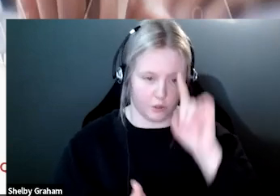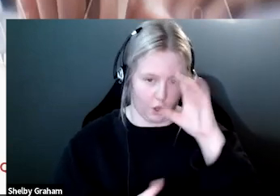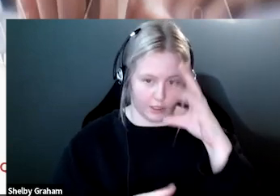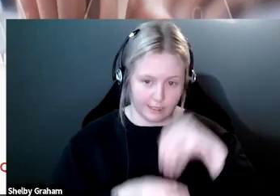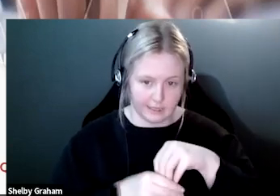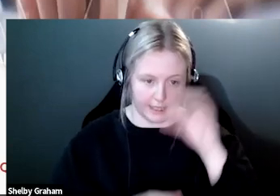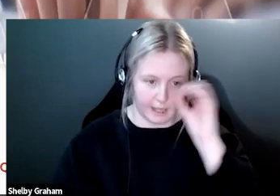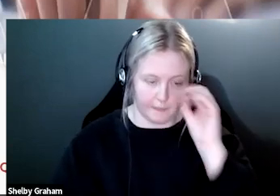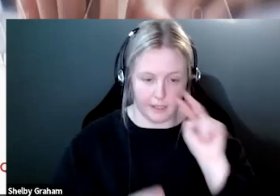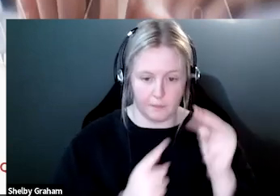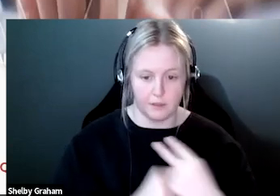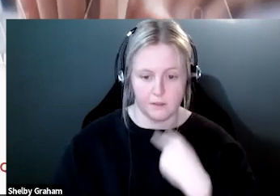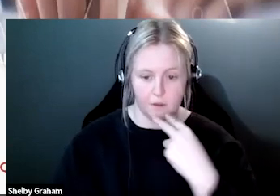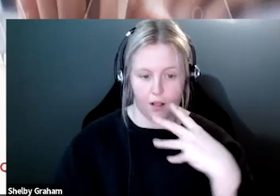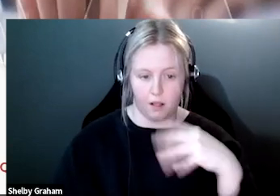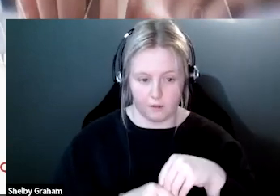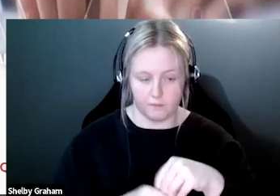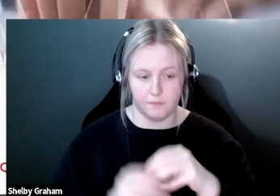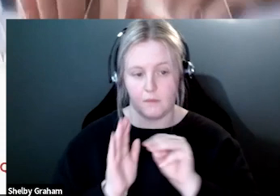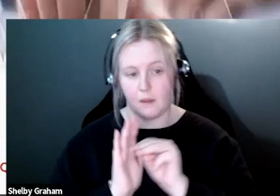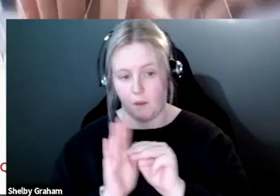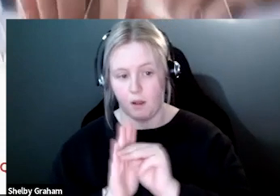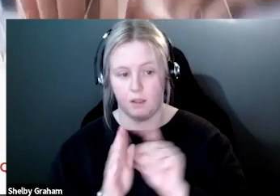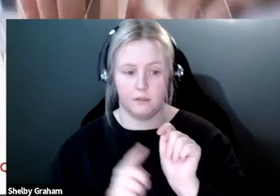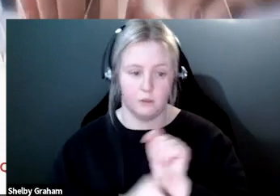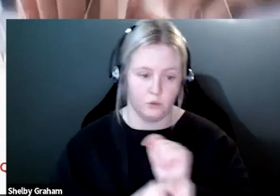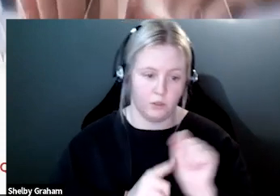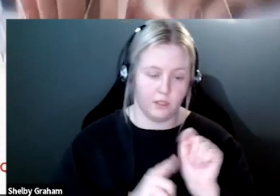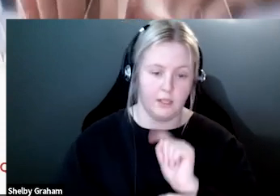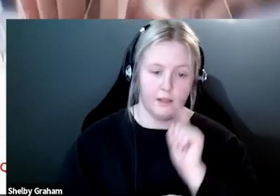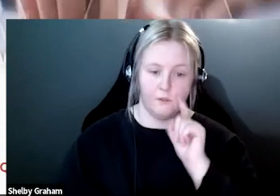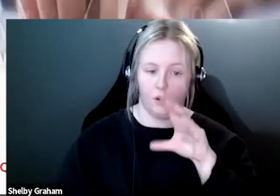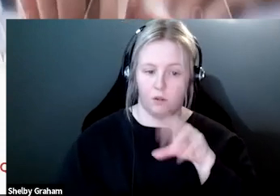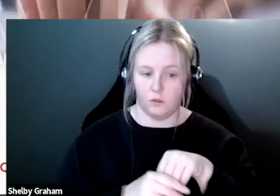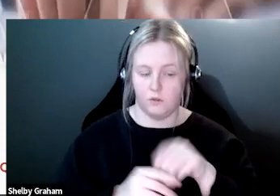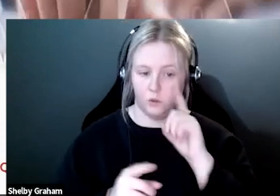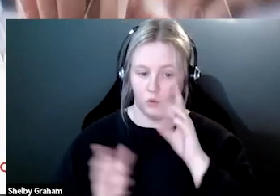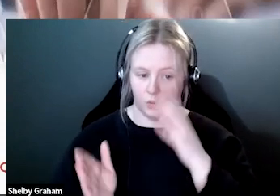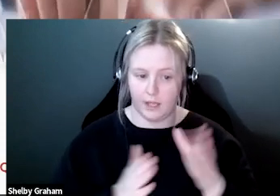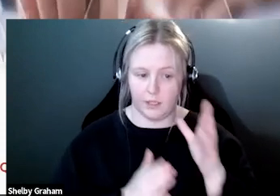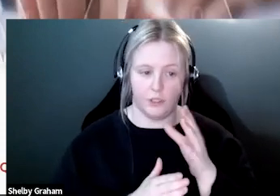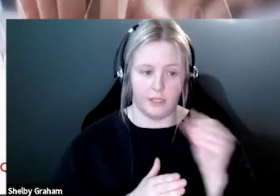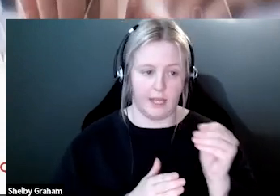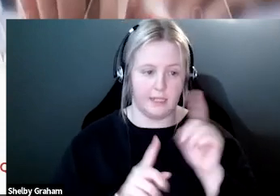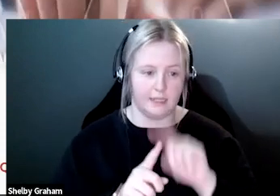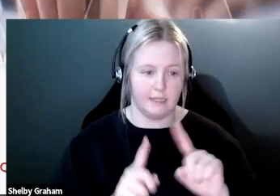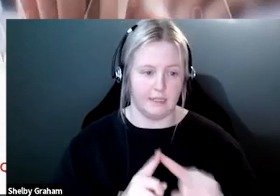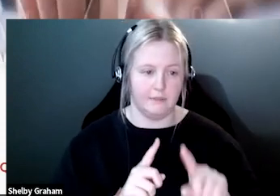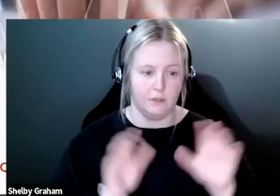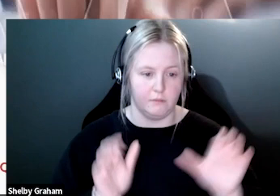throughout. Modeling and training of universal inclusive learning strategies and facilitation methods is also